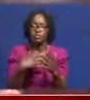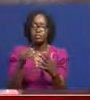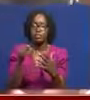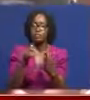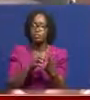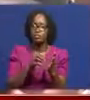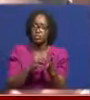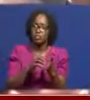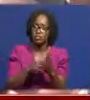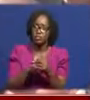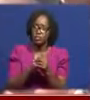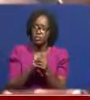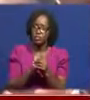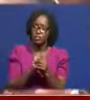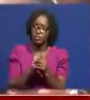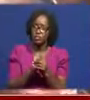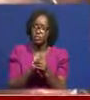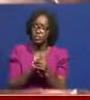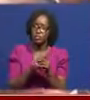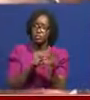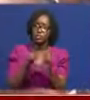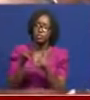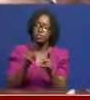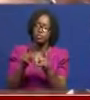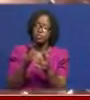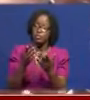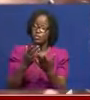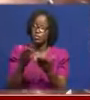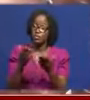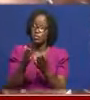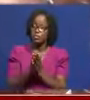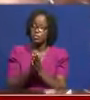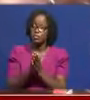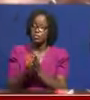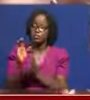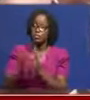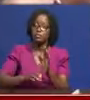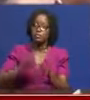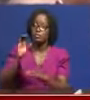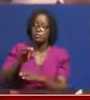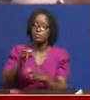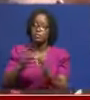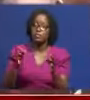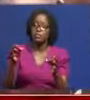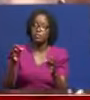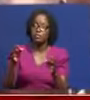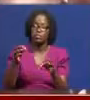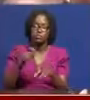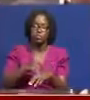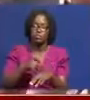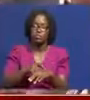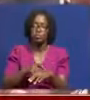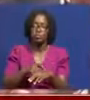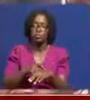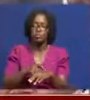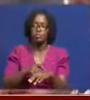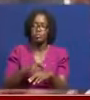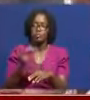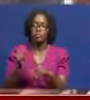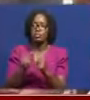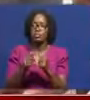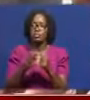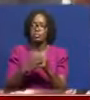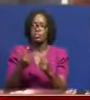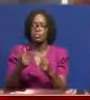particular championship. It is a giant that is coming. Agoro has been a giant in basketball for long years, for a very long time. Even 2019,